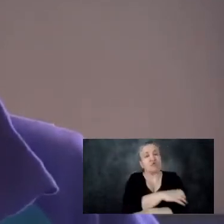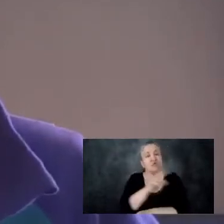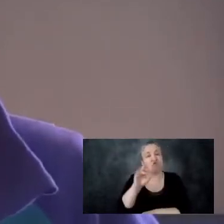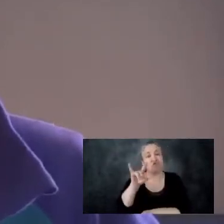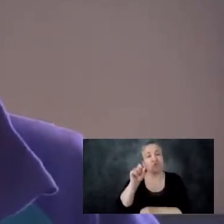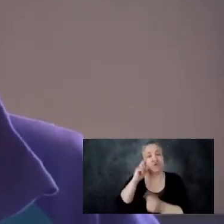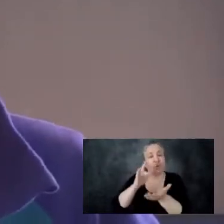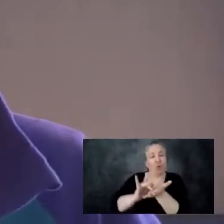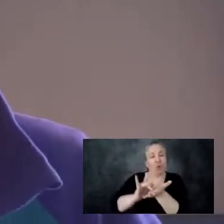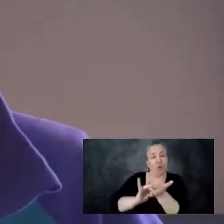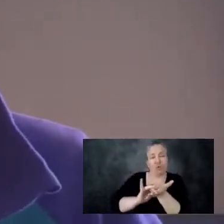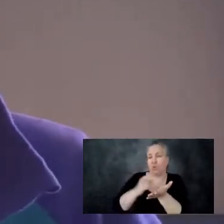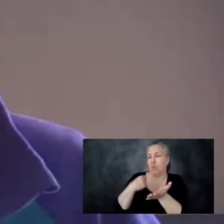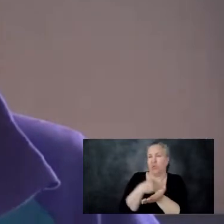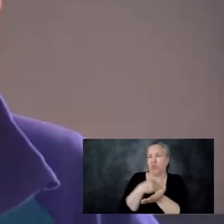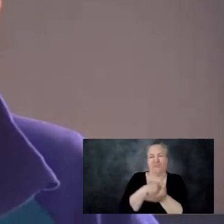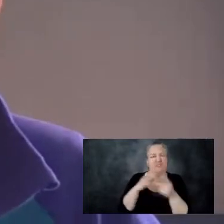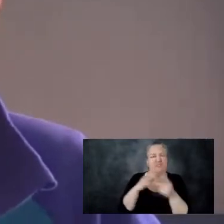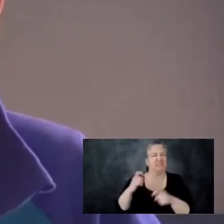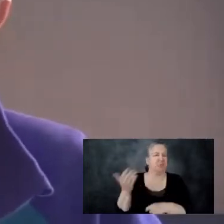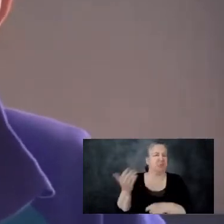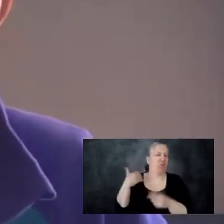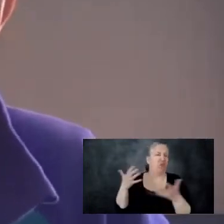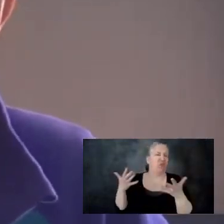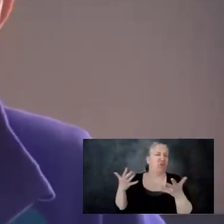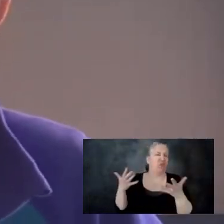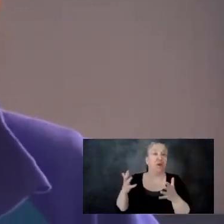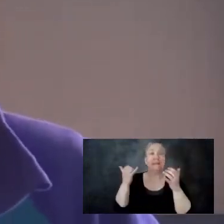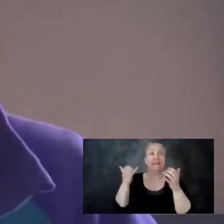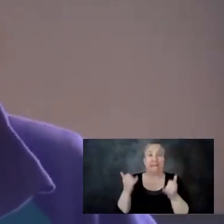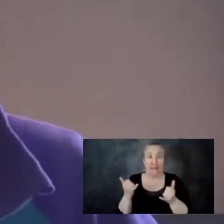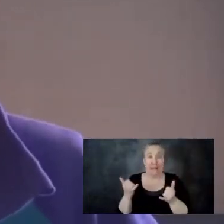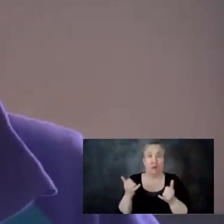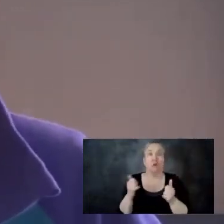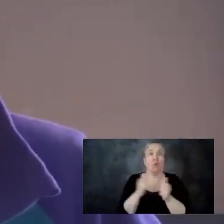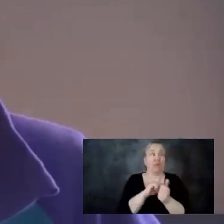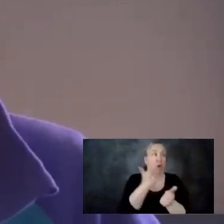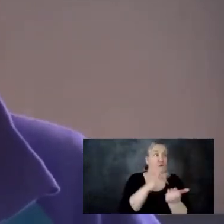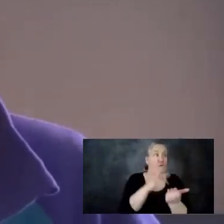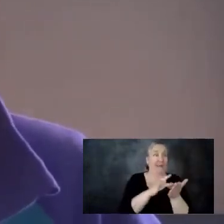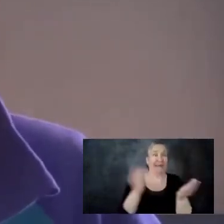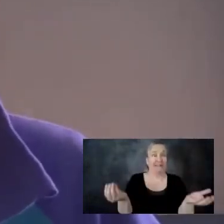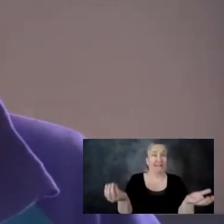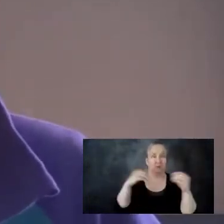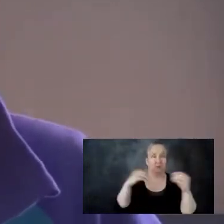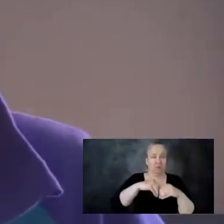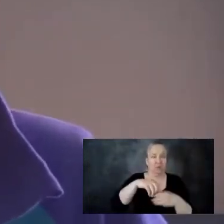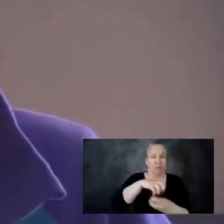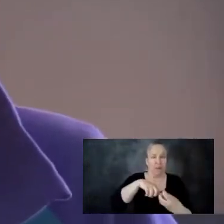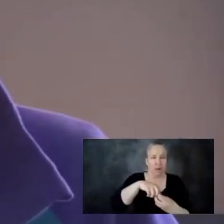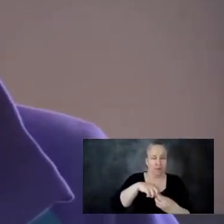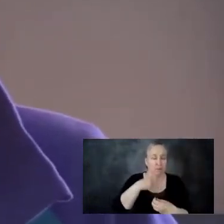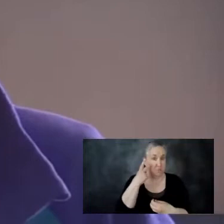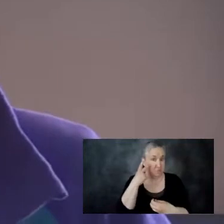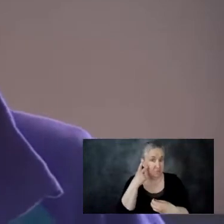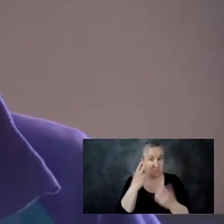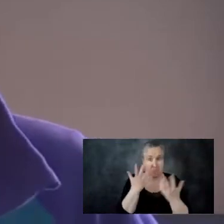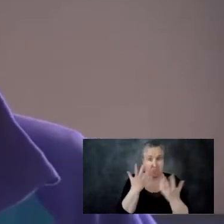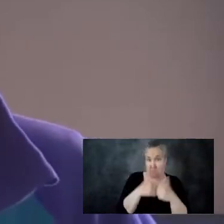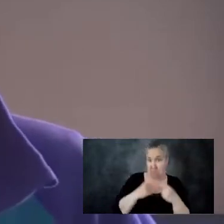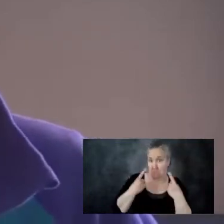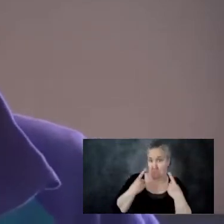drugs that we've already tested, but now we're combining them, and we're trying to figure out again how well this combination